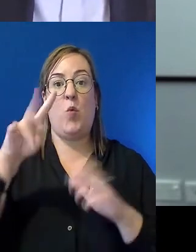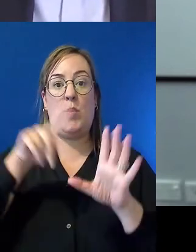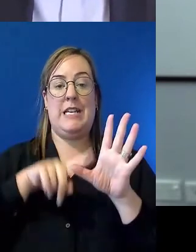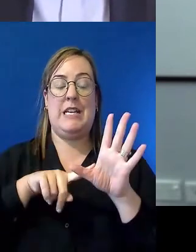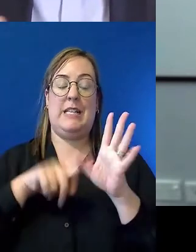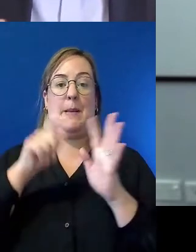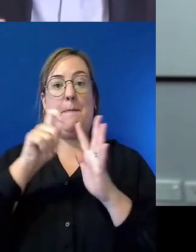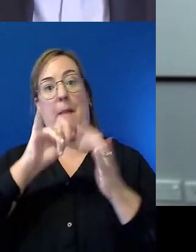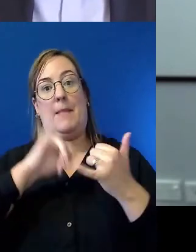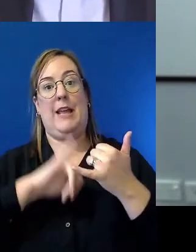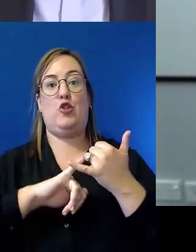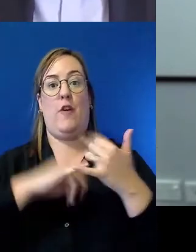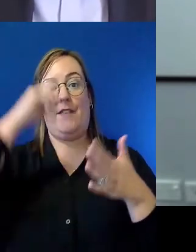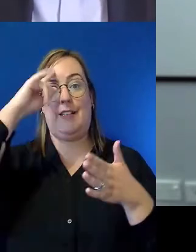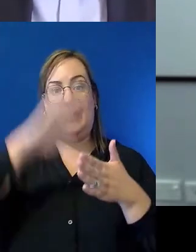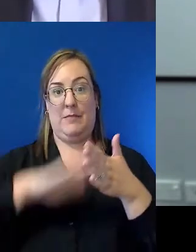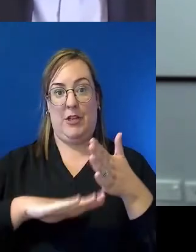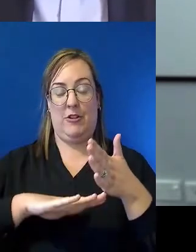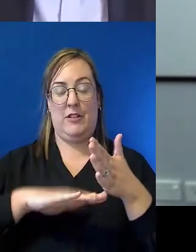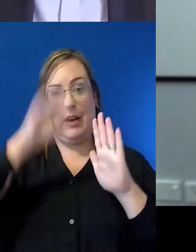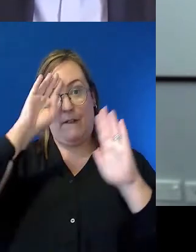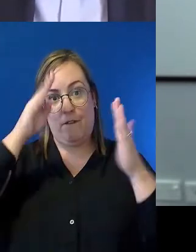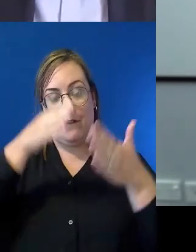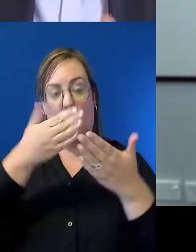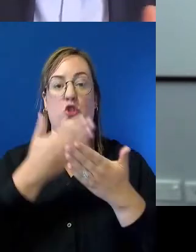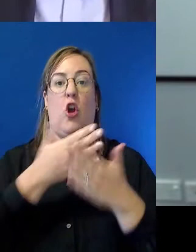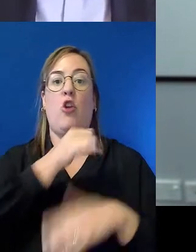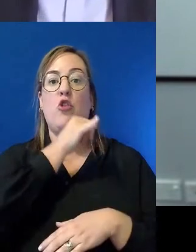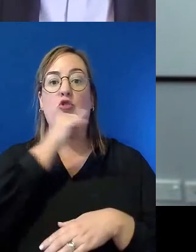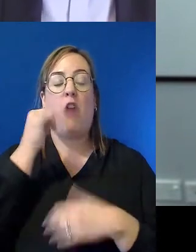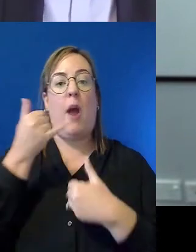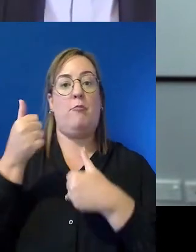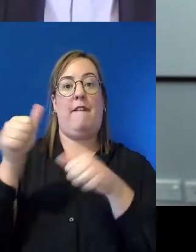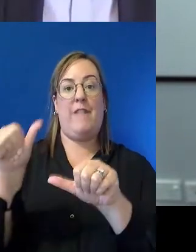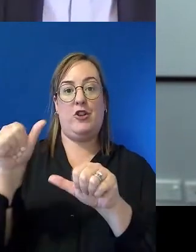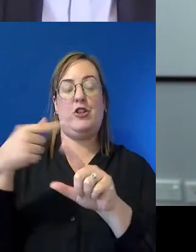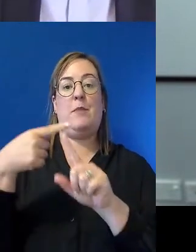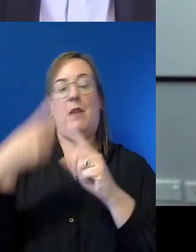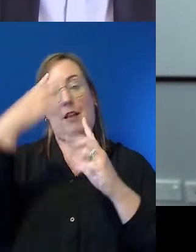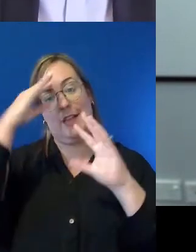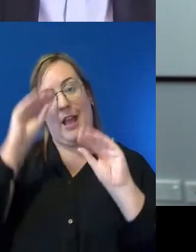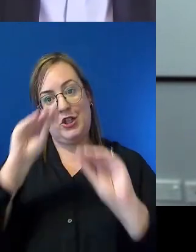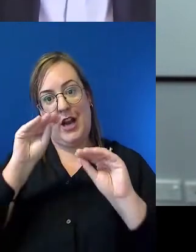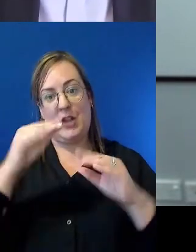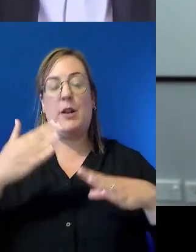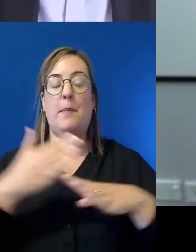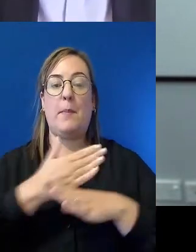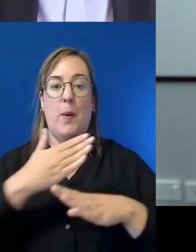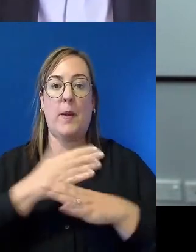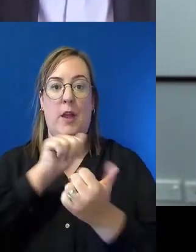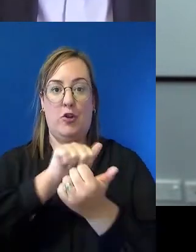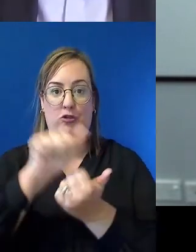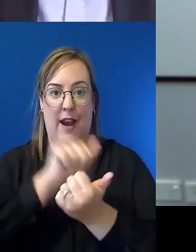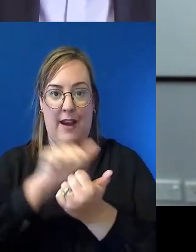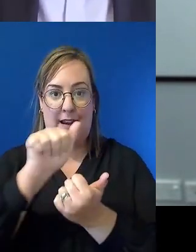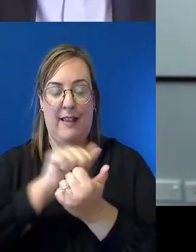experience with a focus on crime prevention strategies and education, employment training and justice policy. Of course,